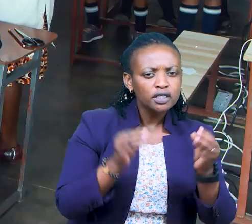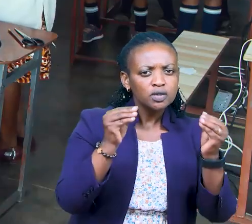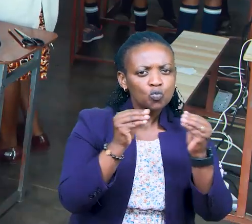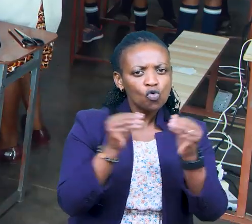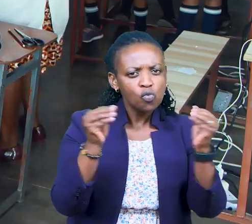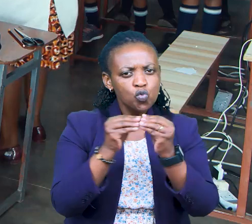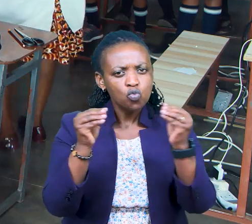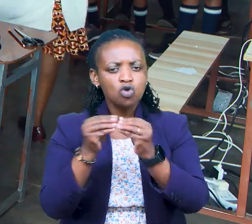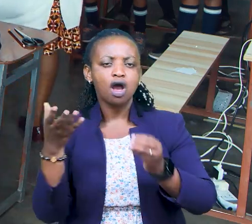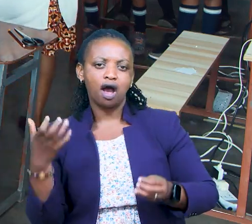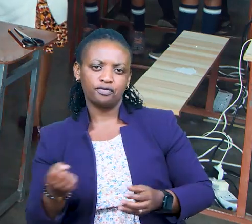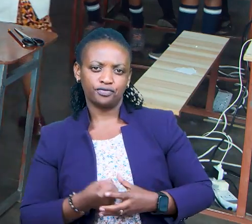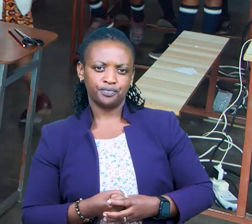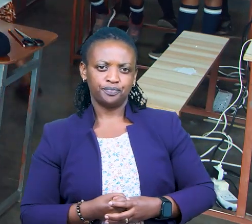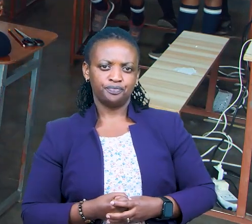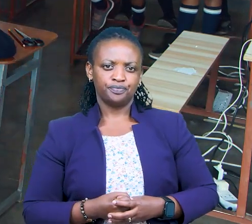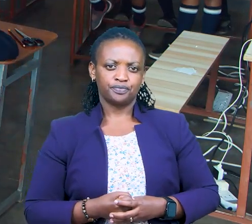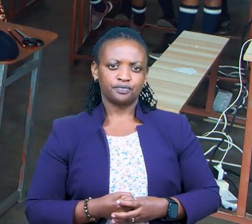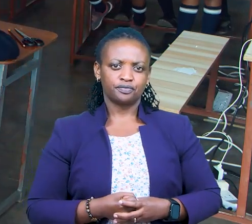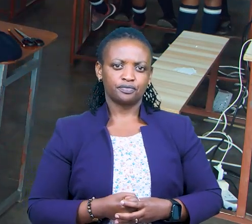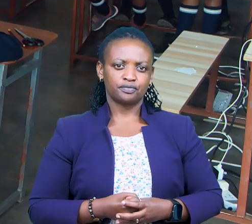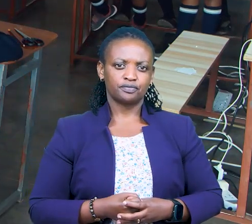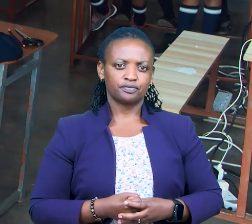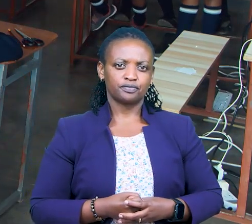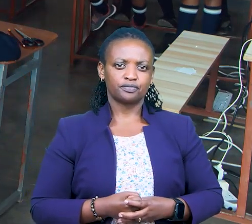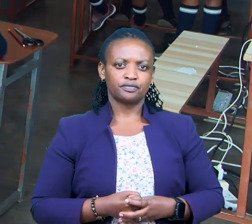Get your magnet, you have it.